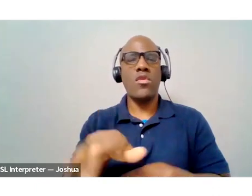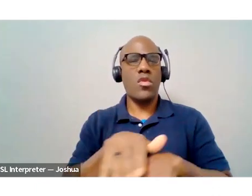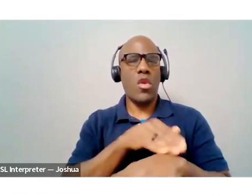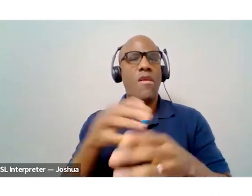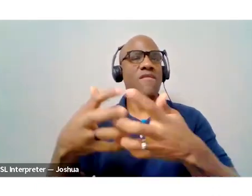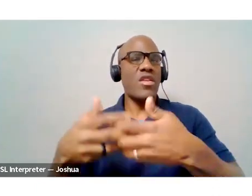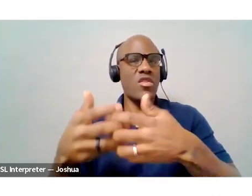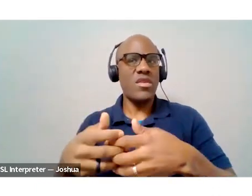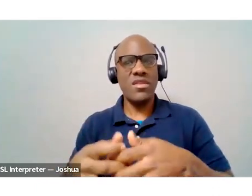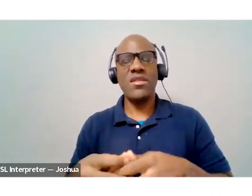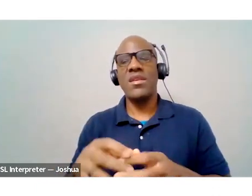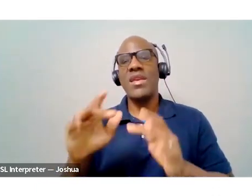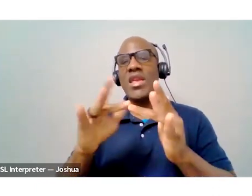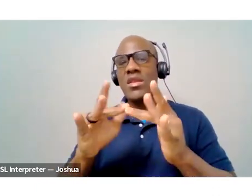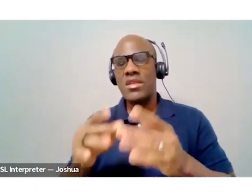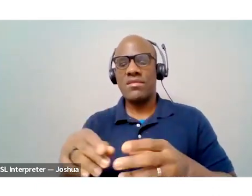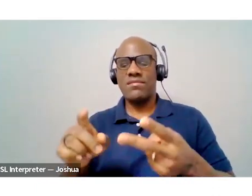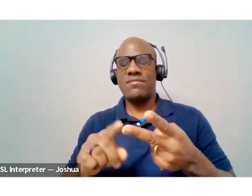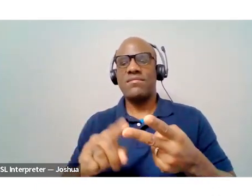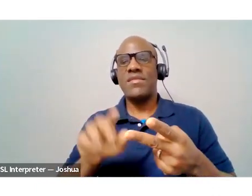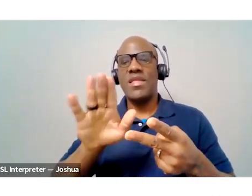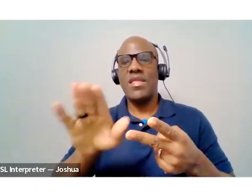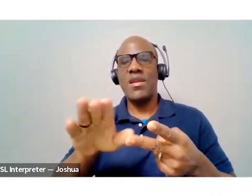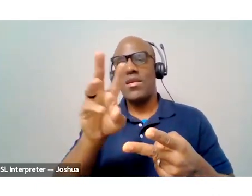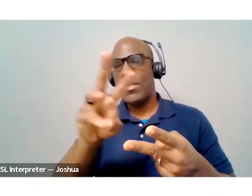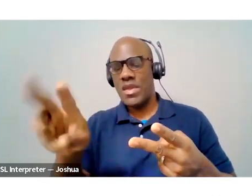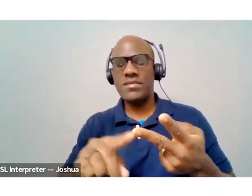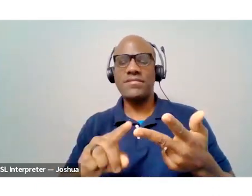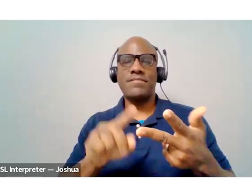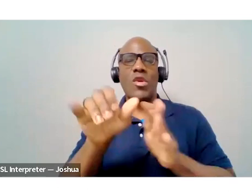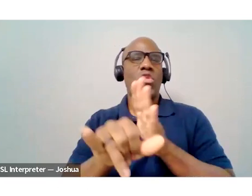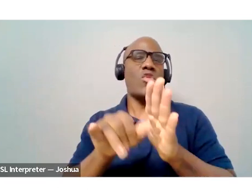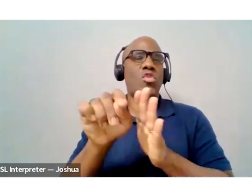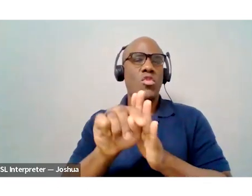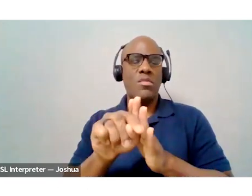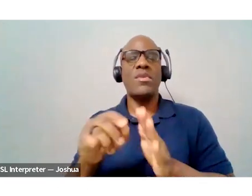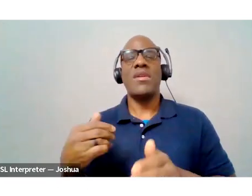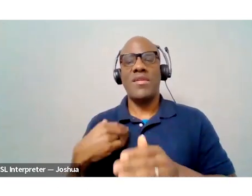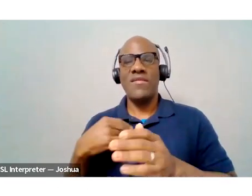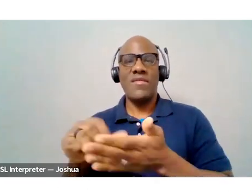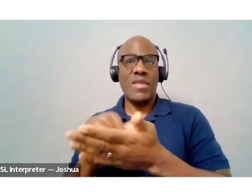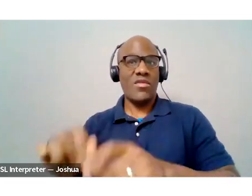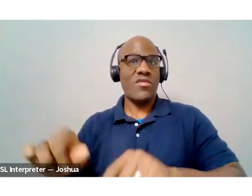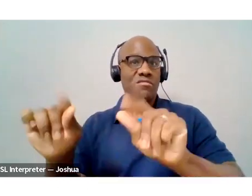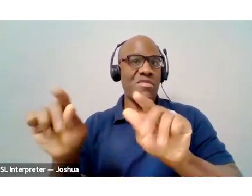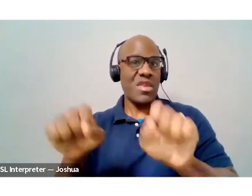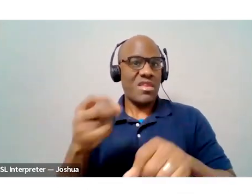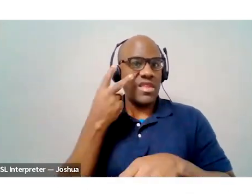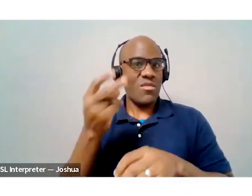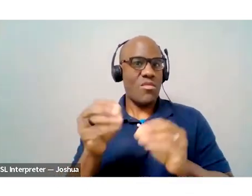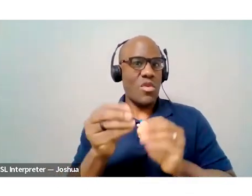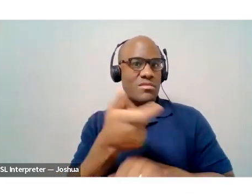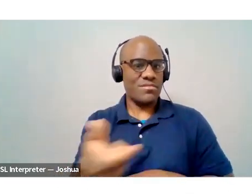then we put out one that I'm going to talk to you about in a second called Feral Femme. So these are the ways that I've thought